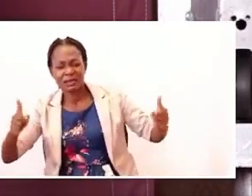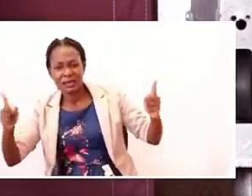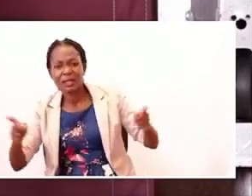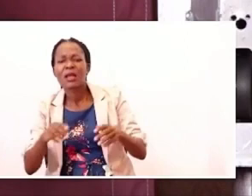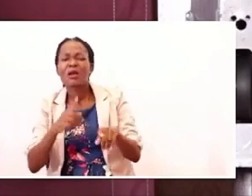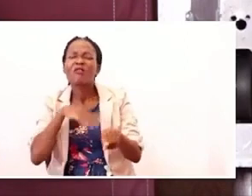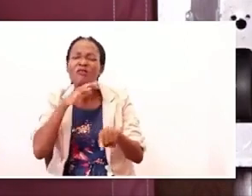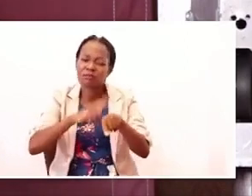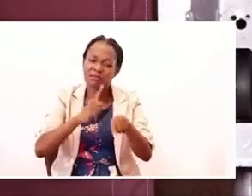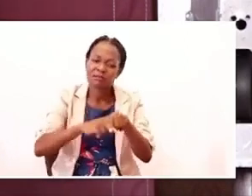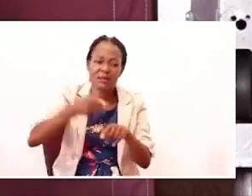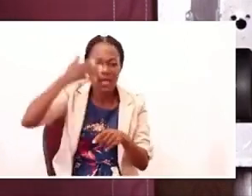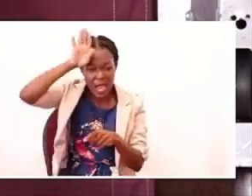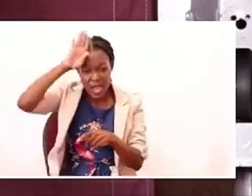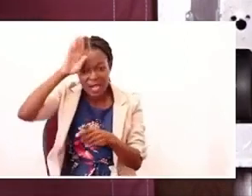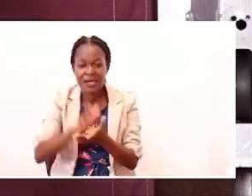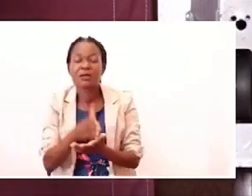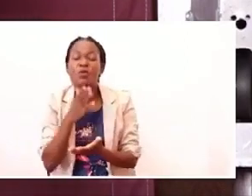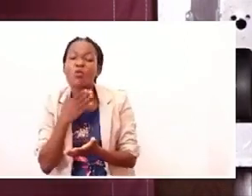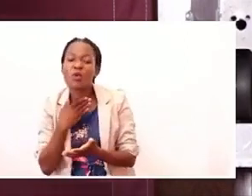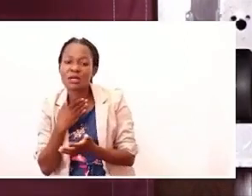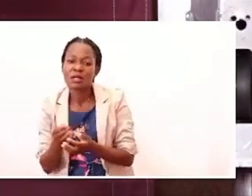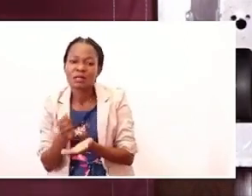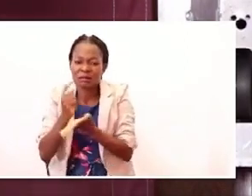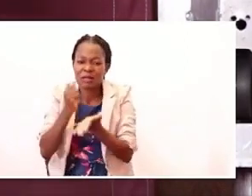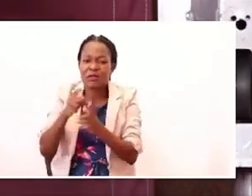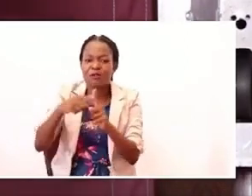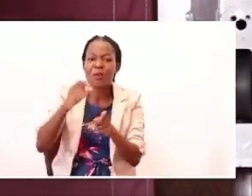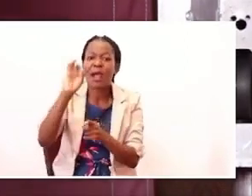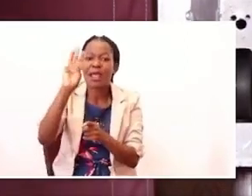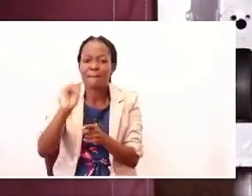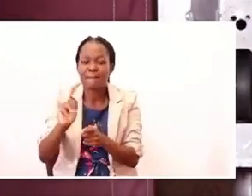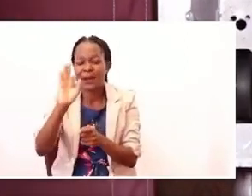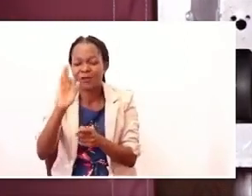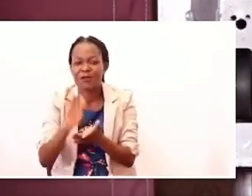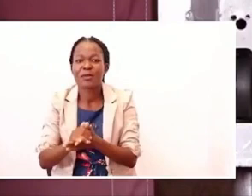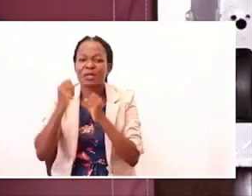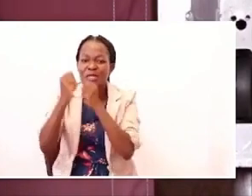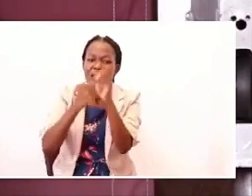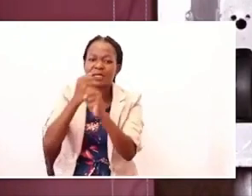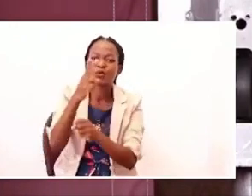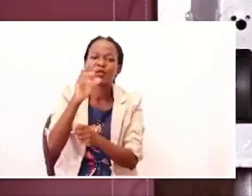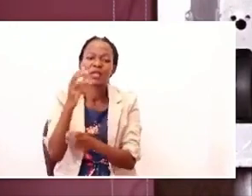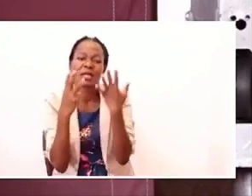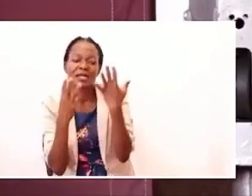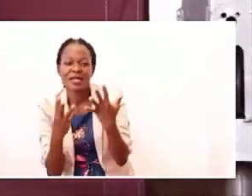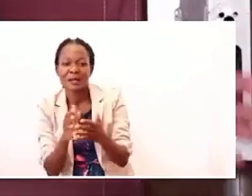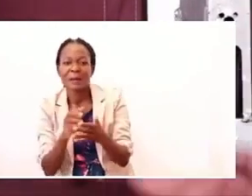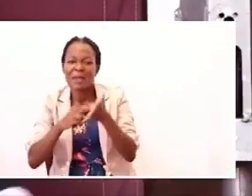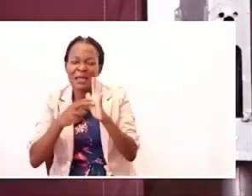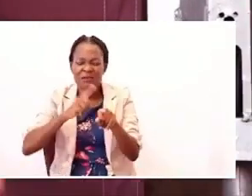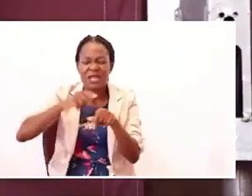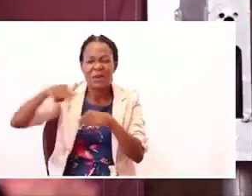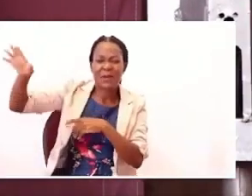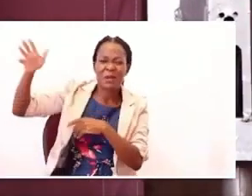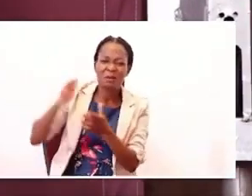required recourse to the IMF in 2008. Since then, the industrialized world generally, except for